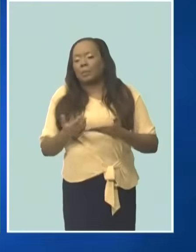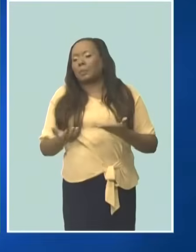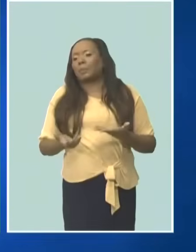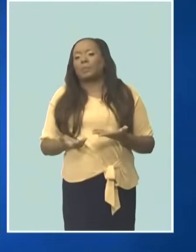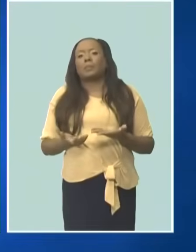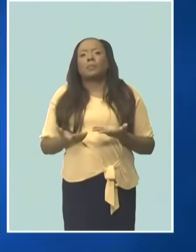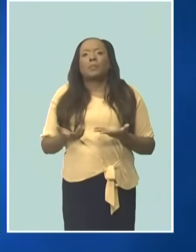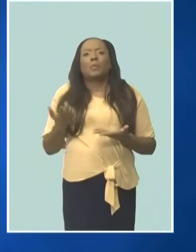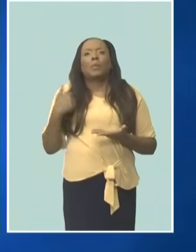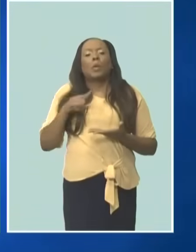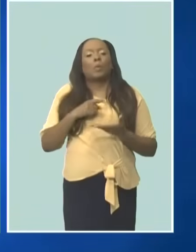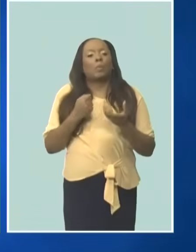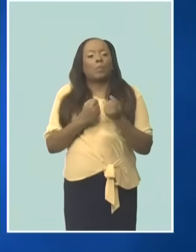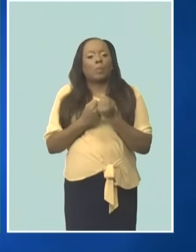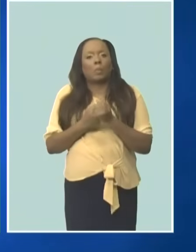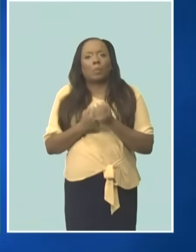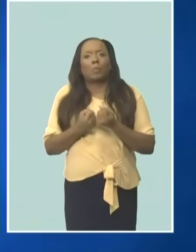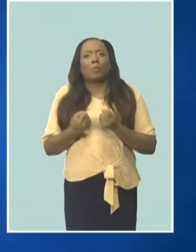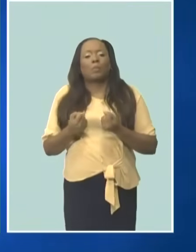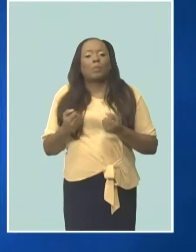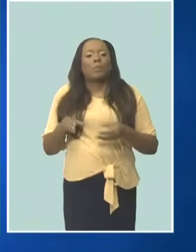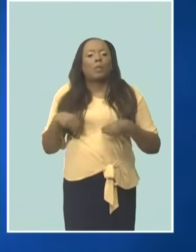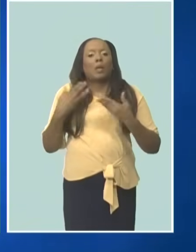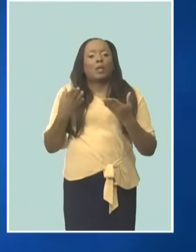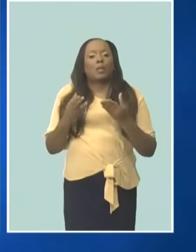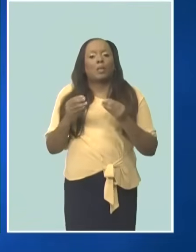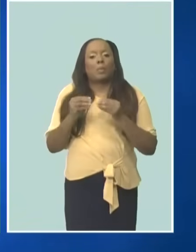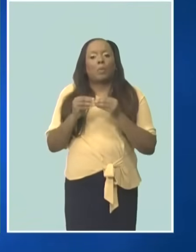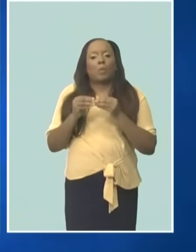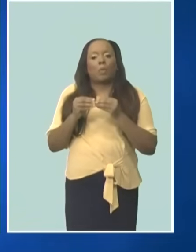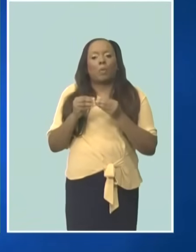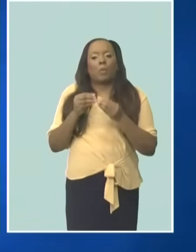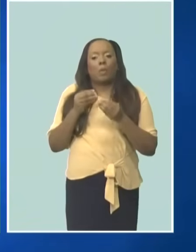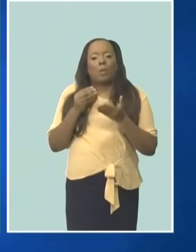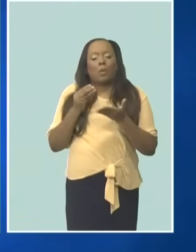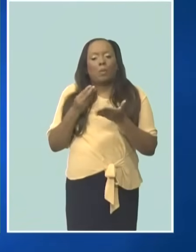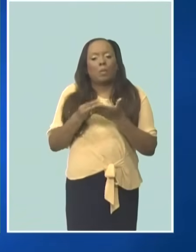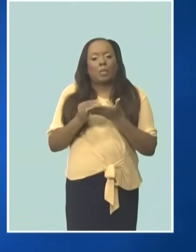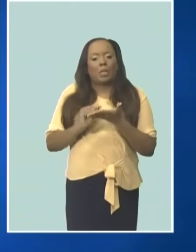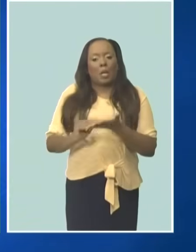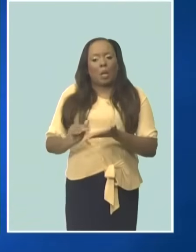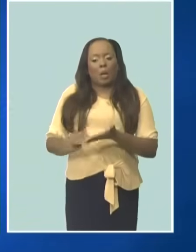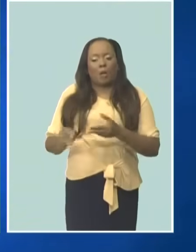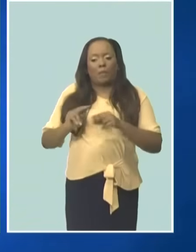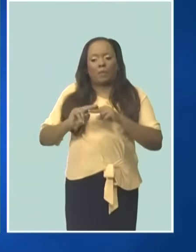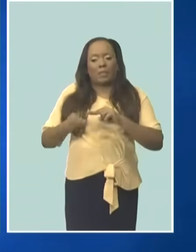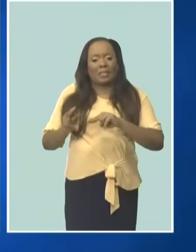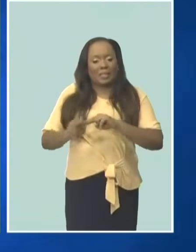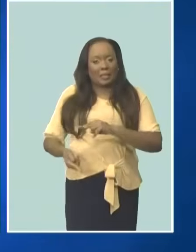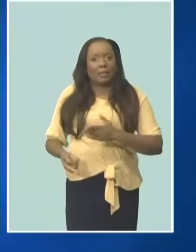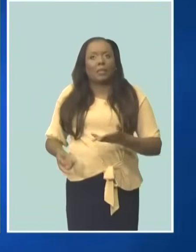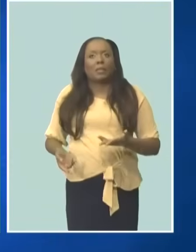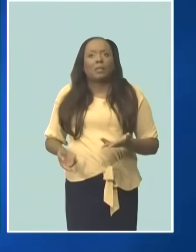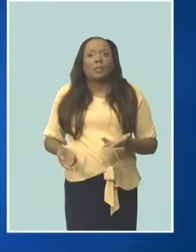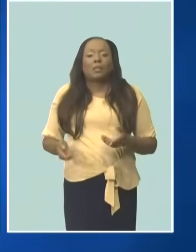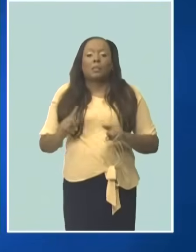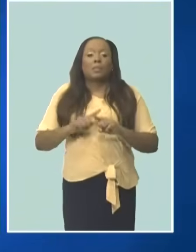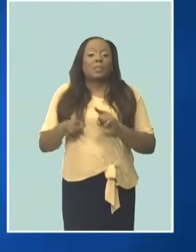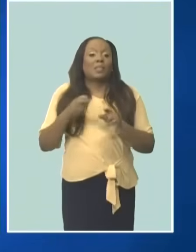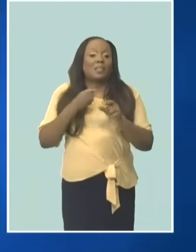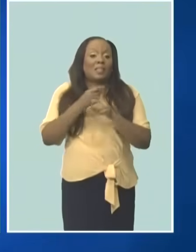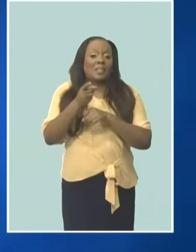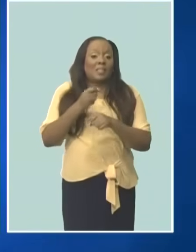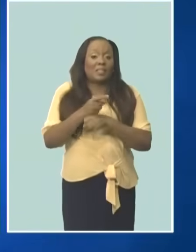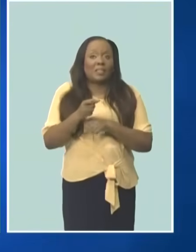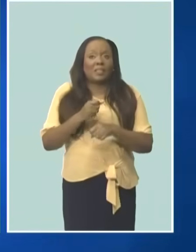we assist them with further discounts. So I'm pleased about it, but regrettably, it keeps growing year after year,